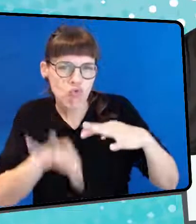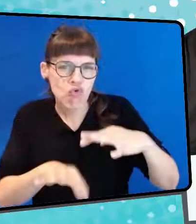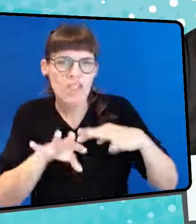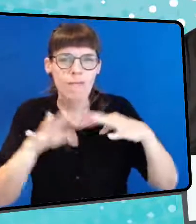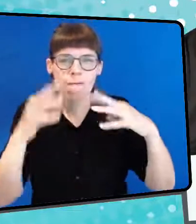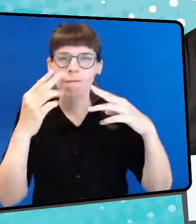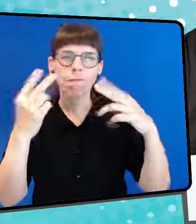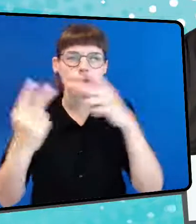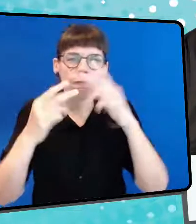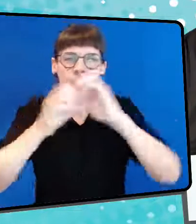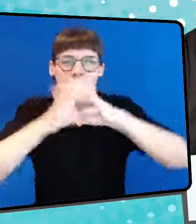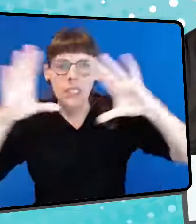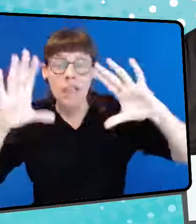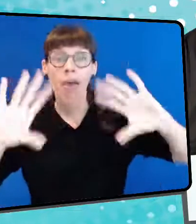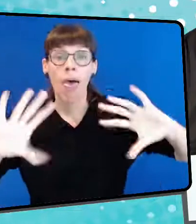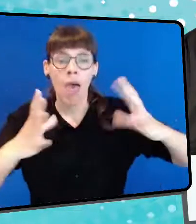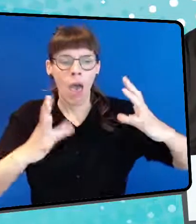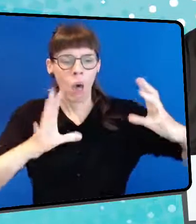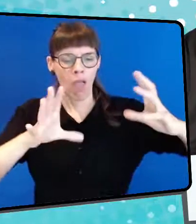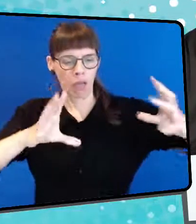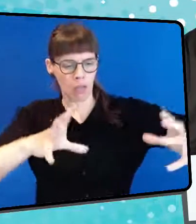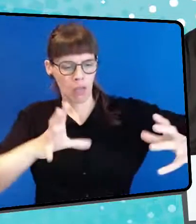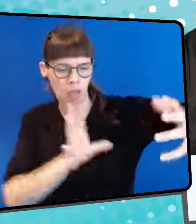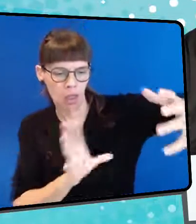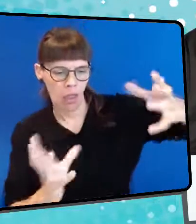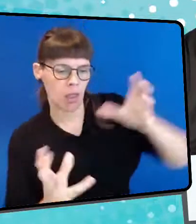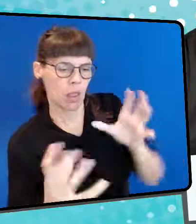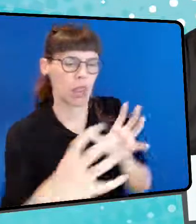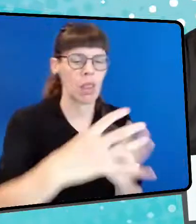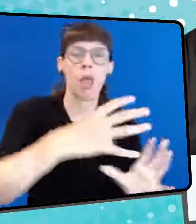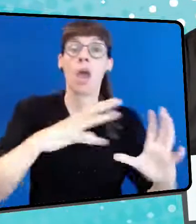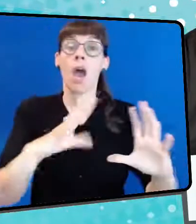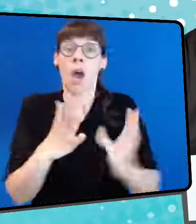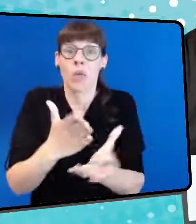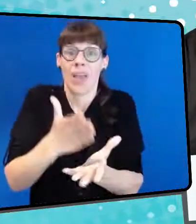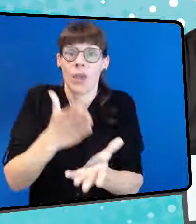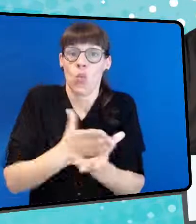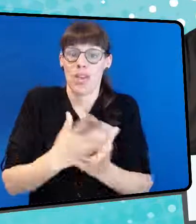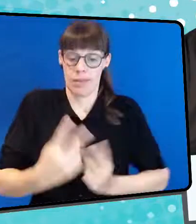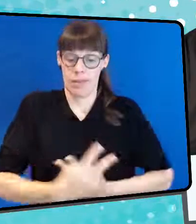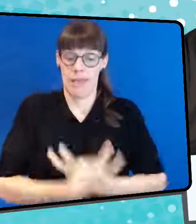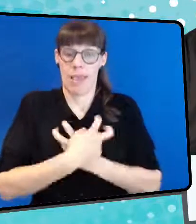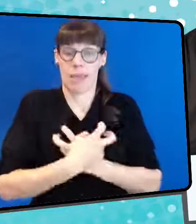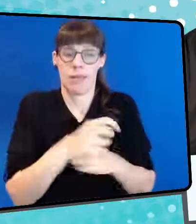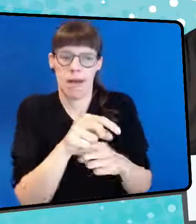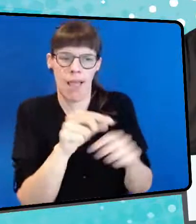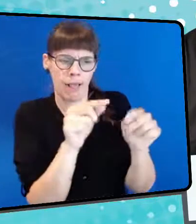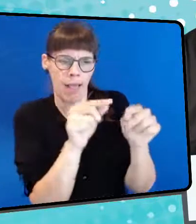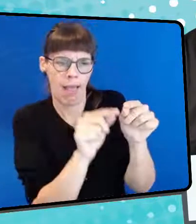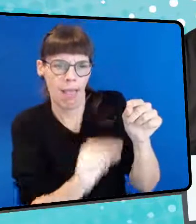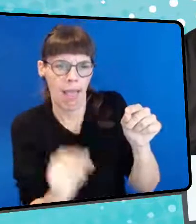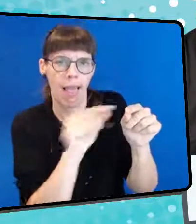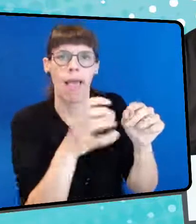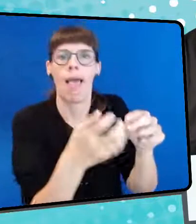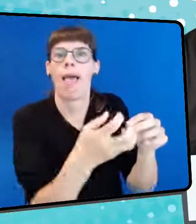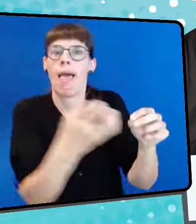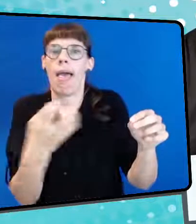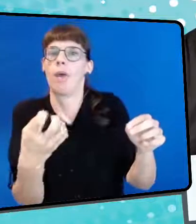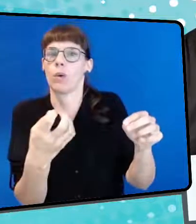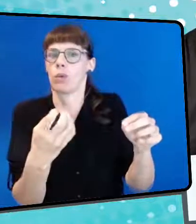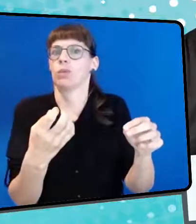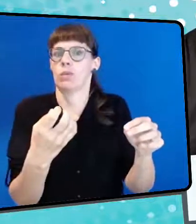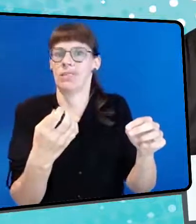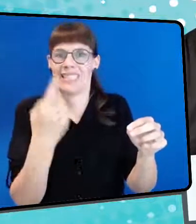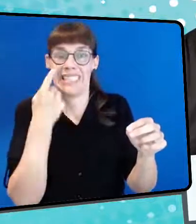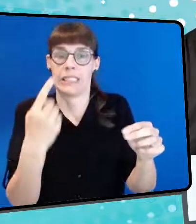tumor and say the bones next to it and different organs and things. So again, many years, and then recently switched to deep